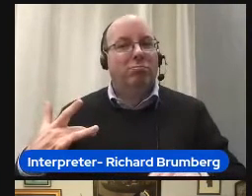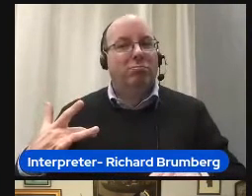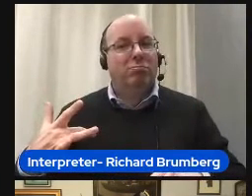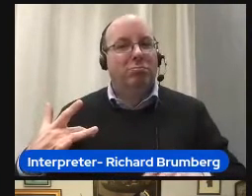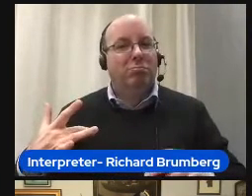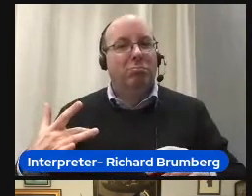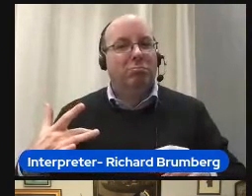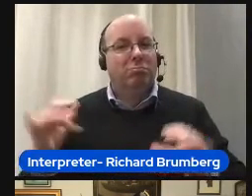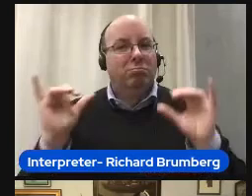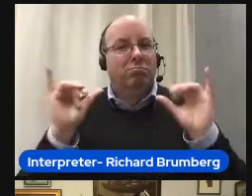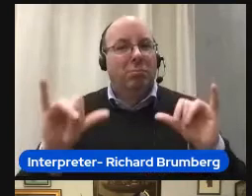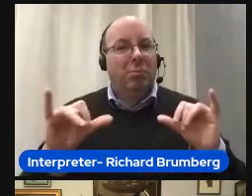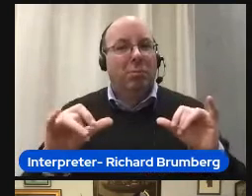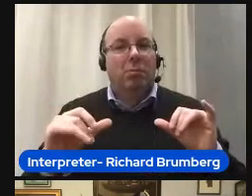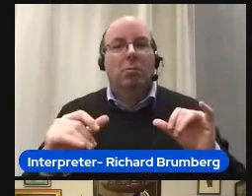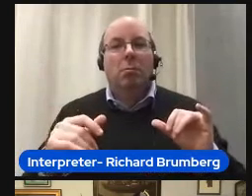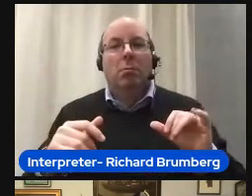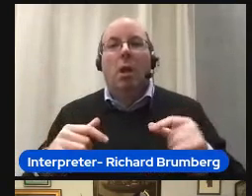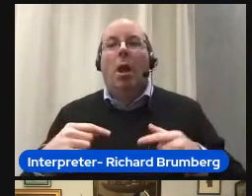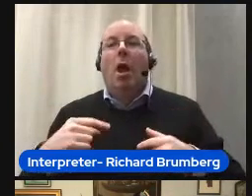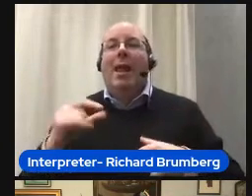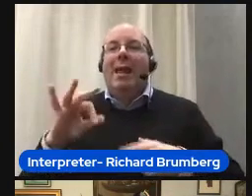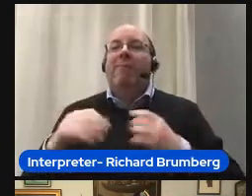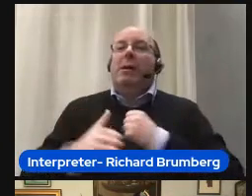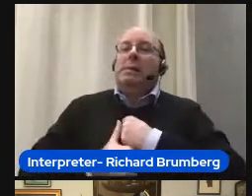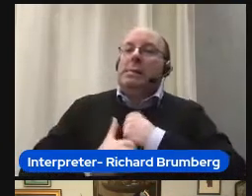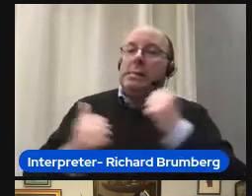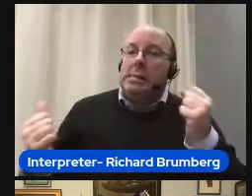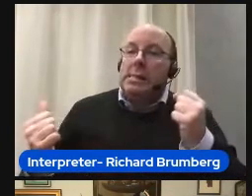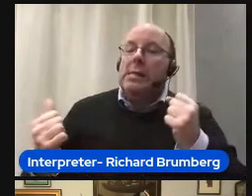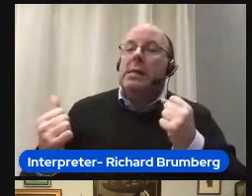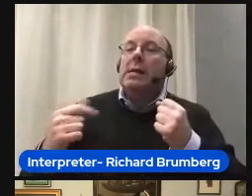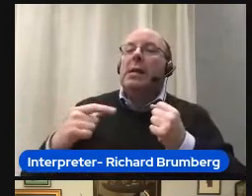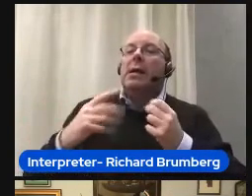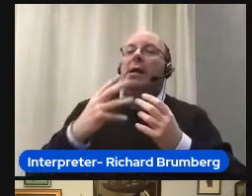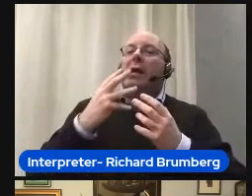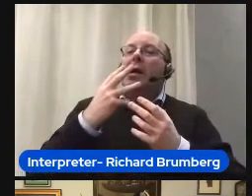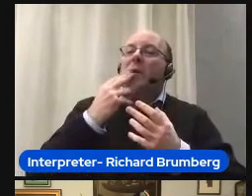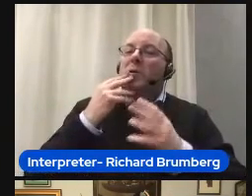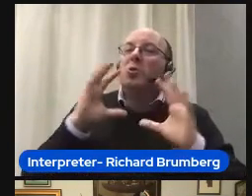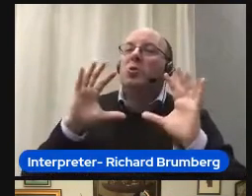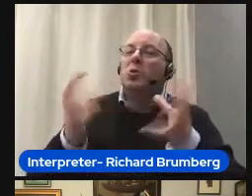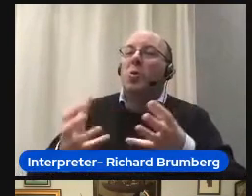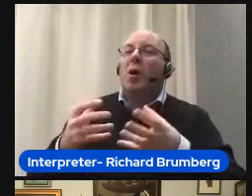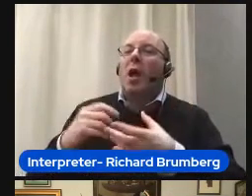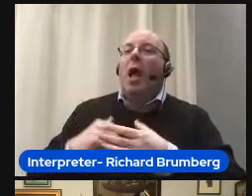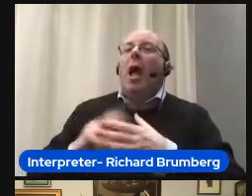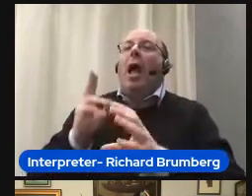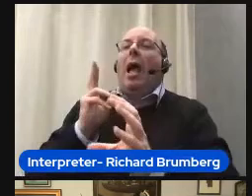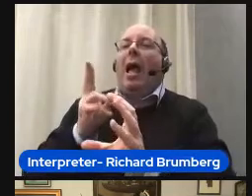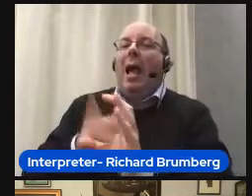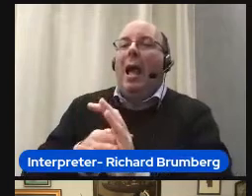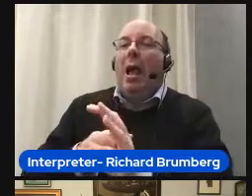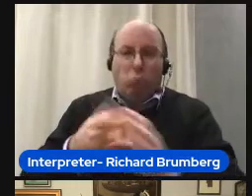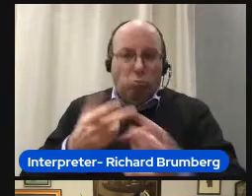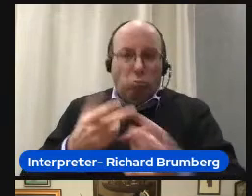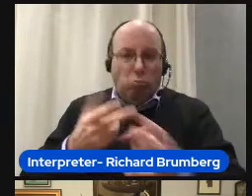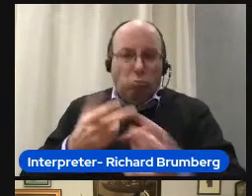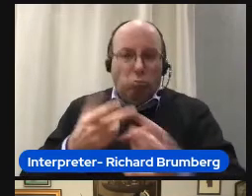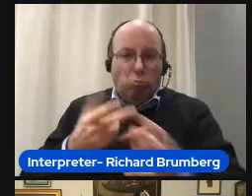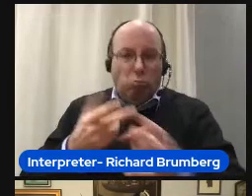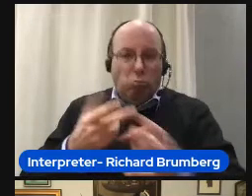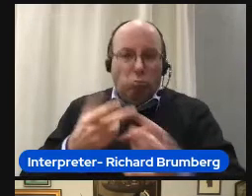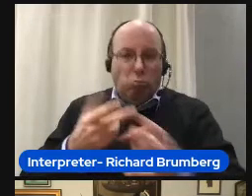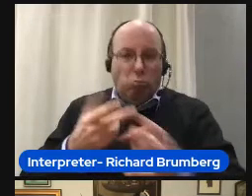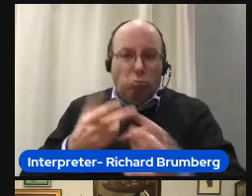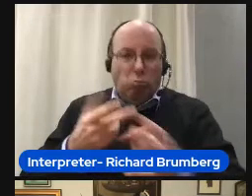want there to never be any doubt that when someone comes out or joins a new Jewish space in the South, that they can't be their full self. And